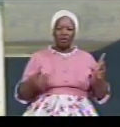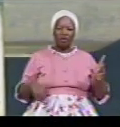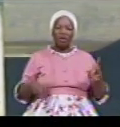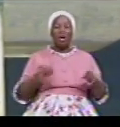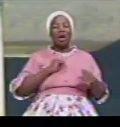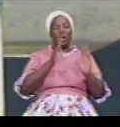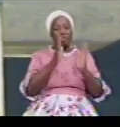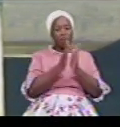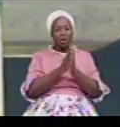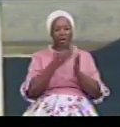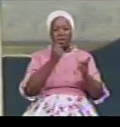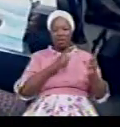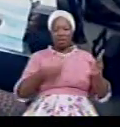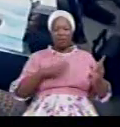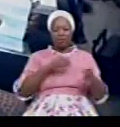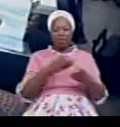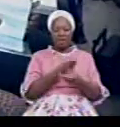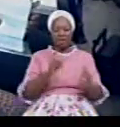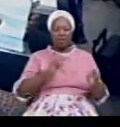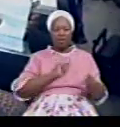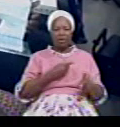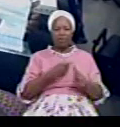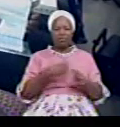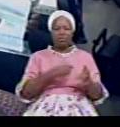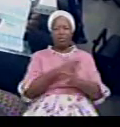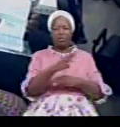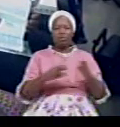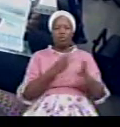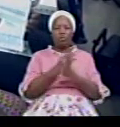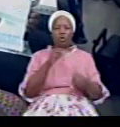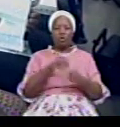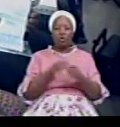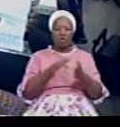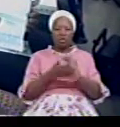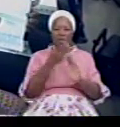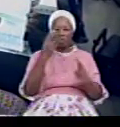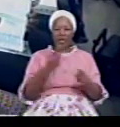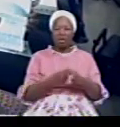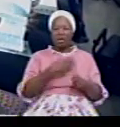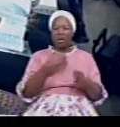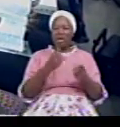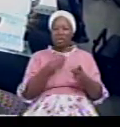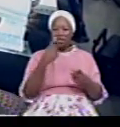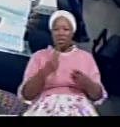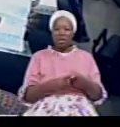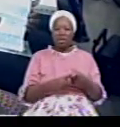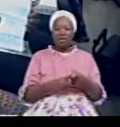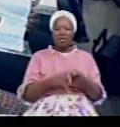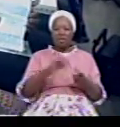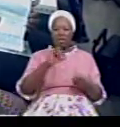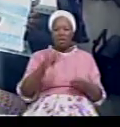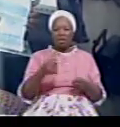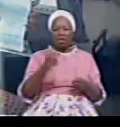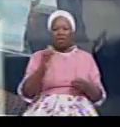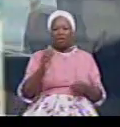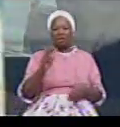will deliver us from the world. And then James talks